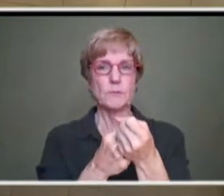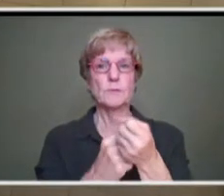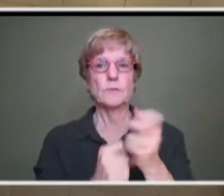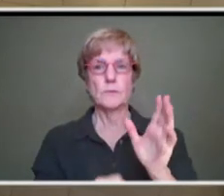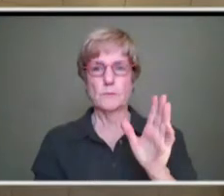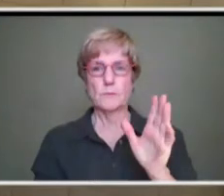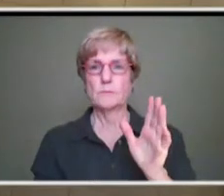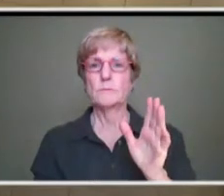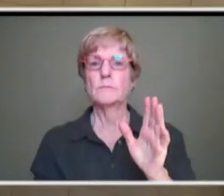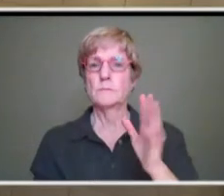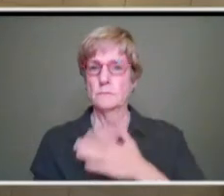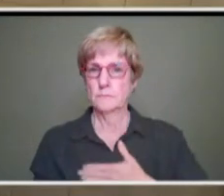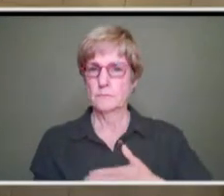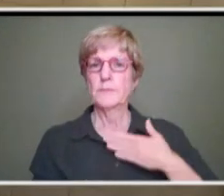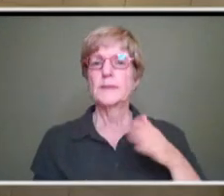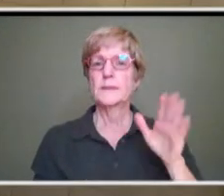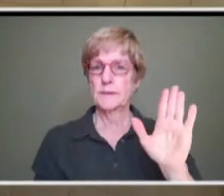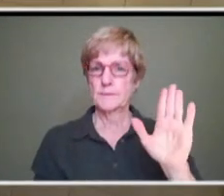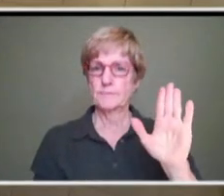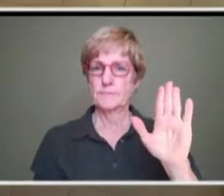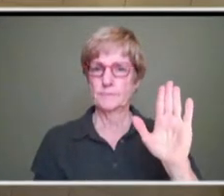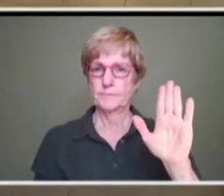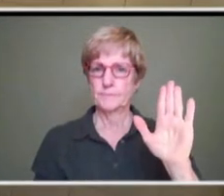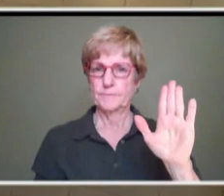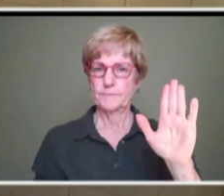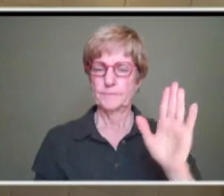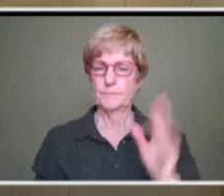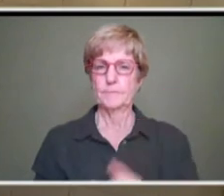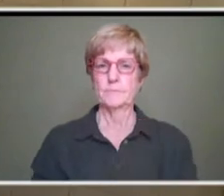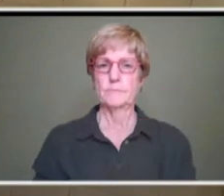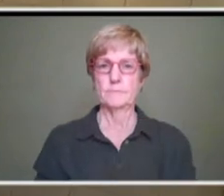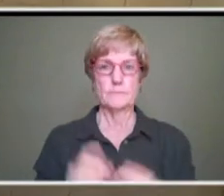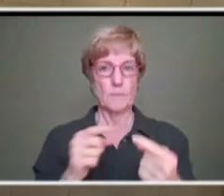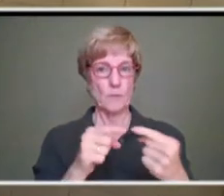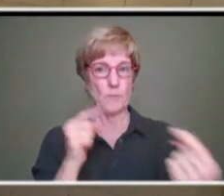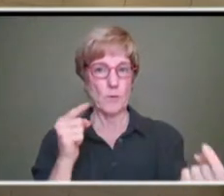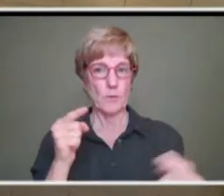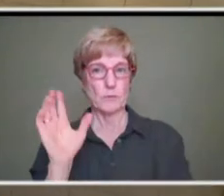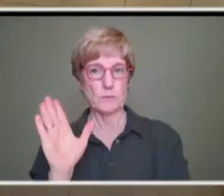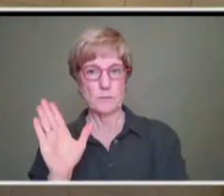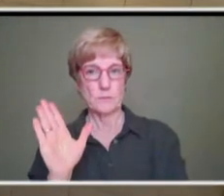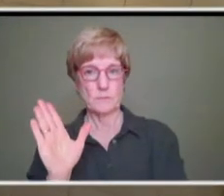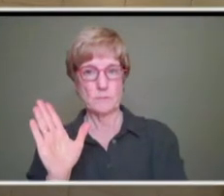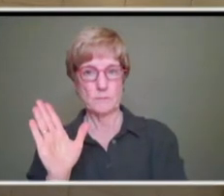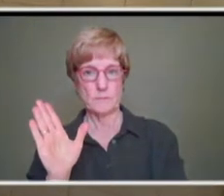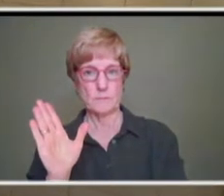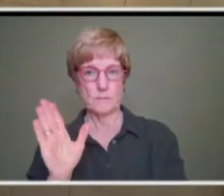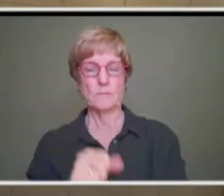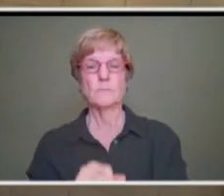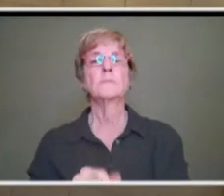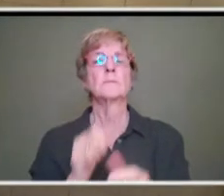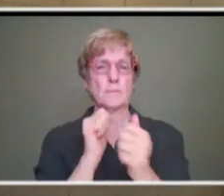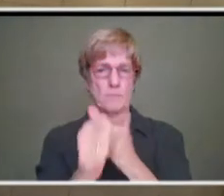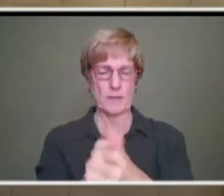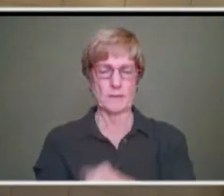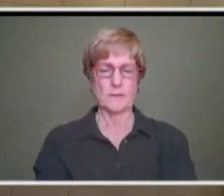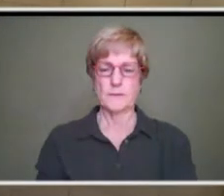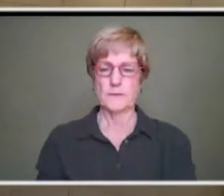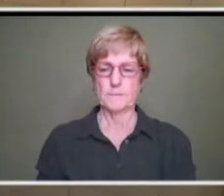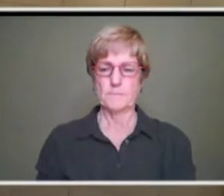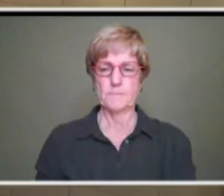please raise your hand all opposed that motion passes